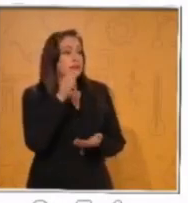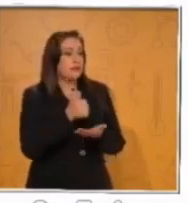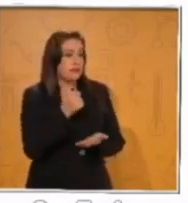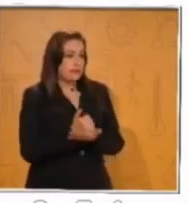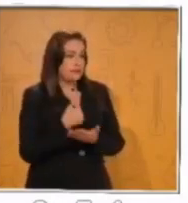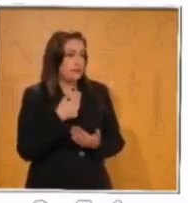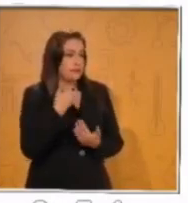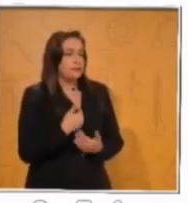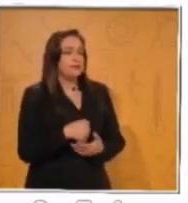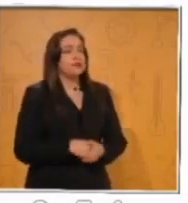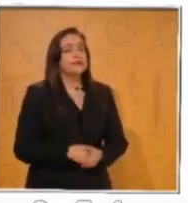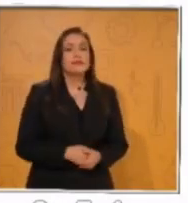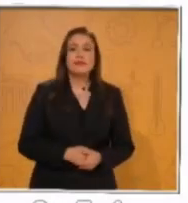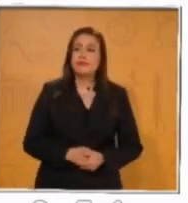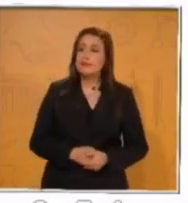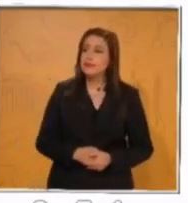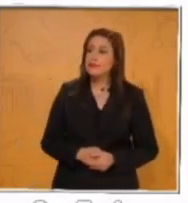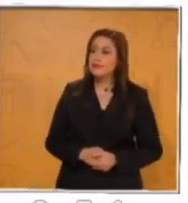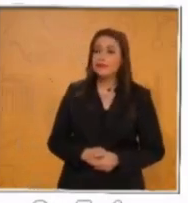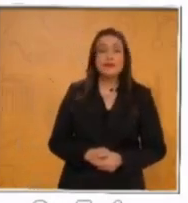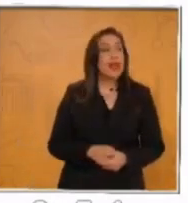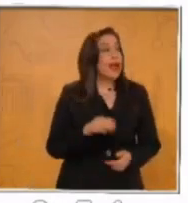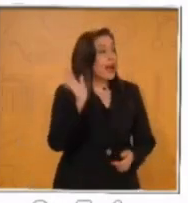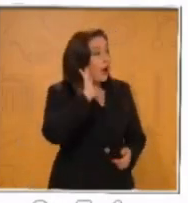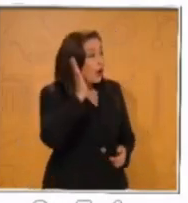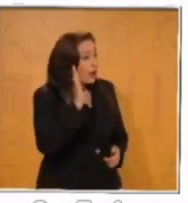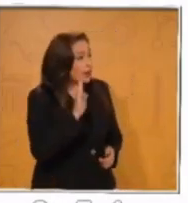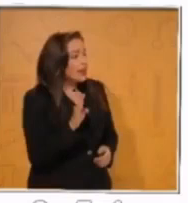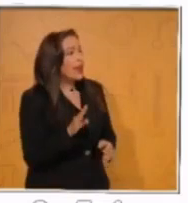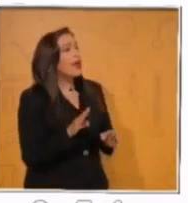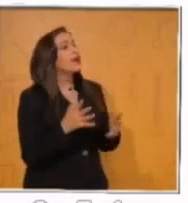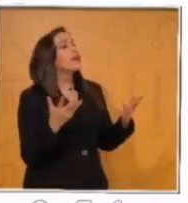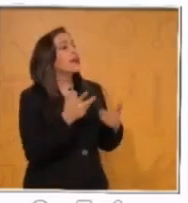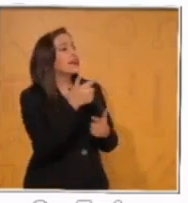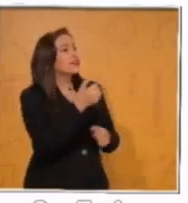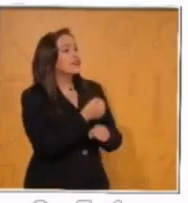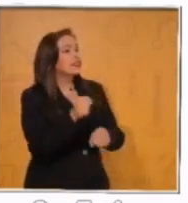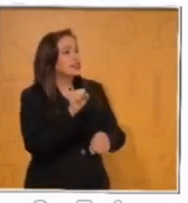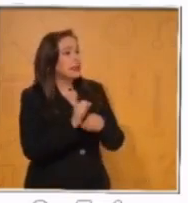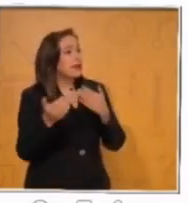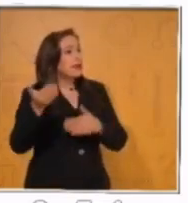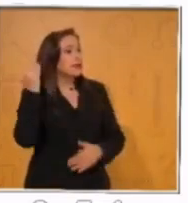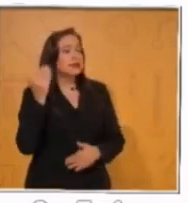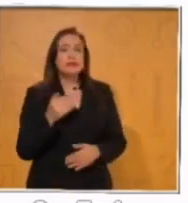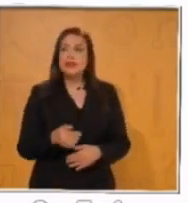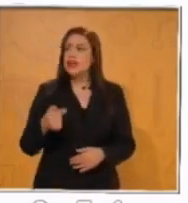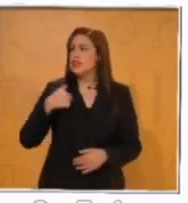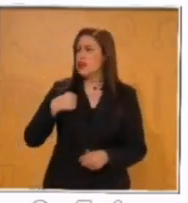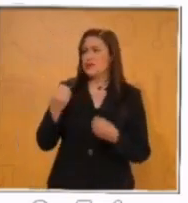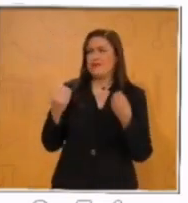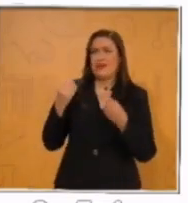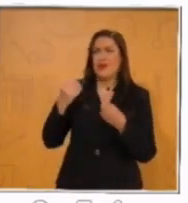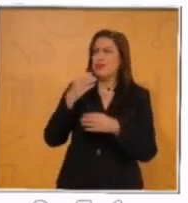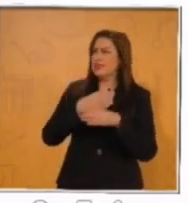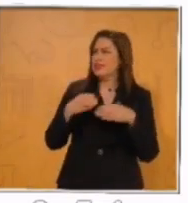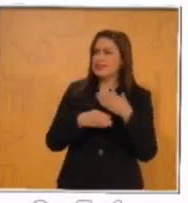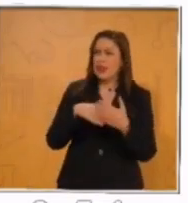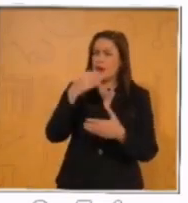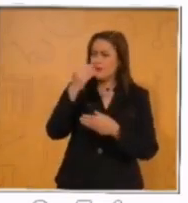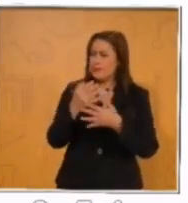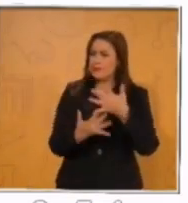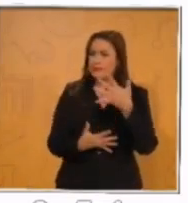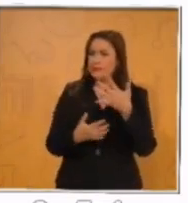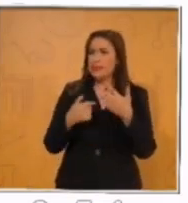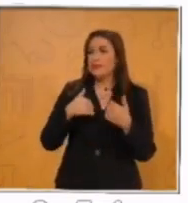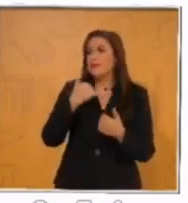Robert. Hi, Alice. What did you do last weekend? I did a lot of things. On Saturday, I